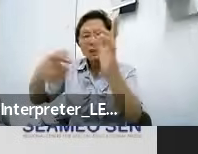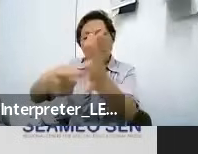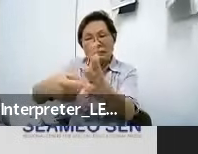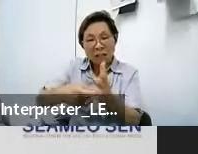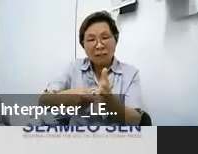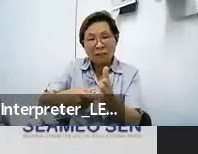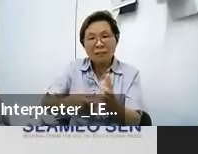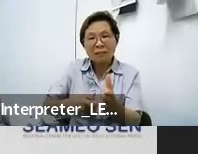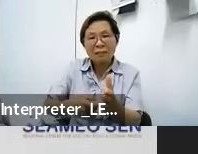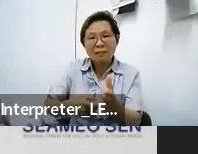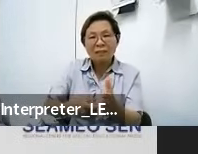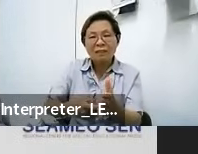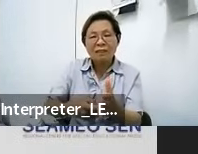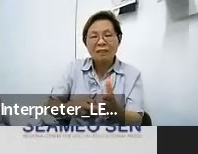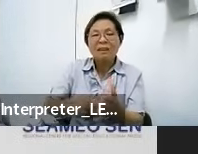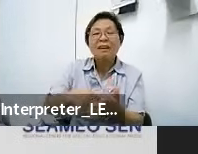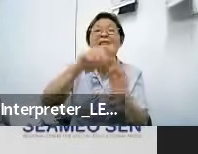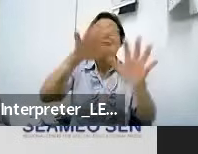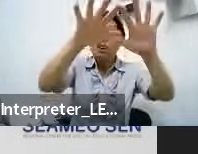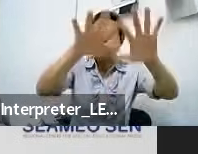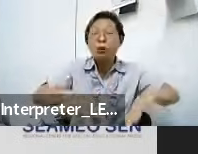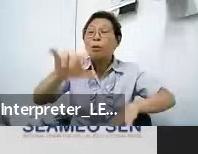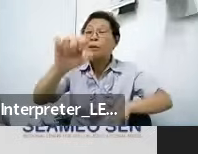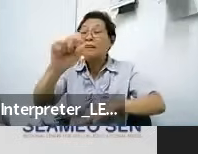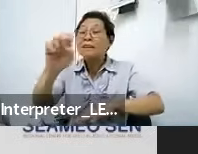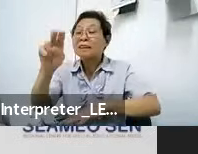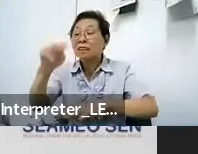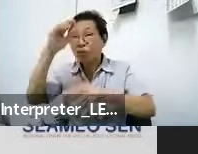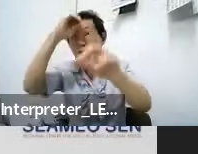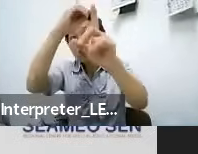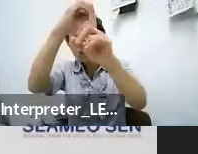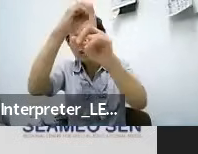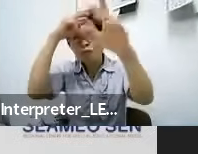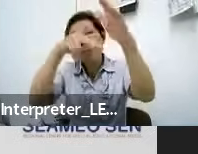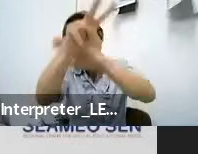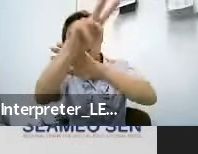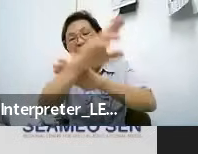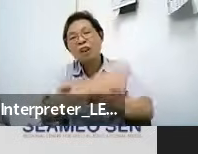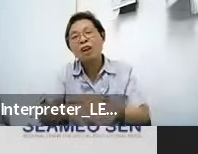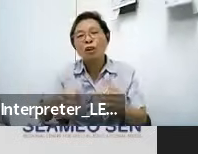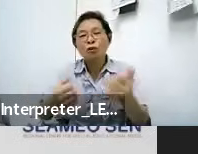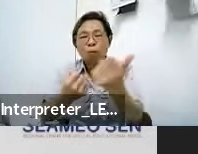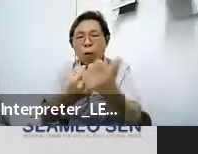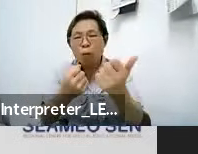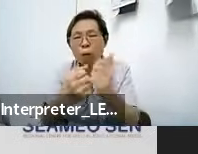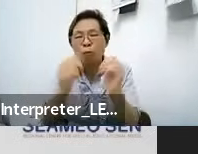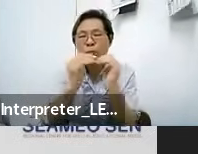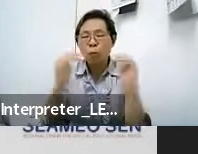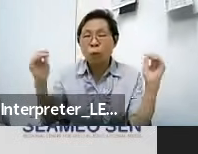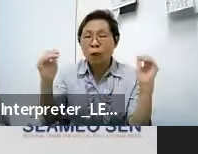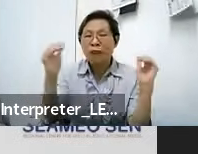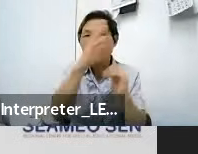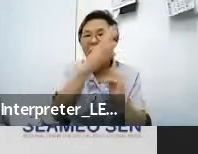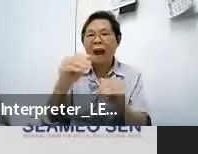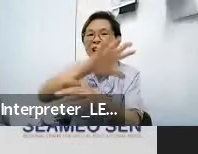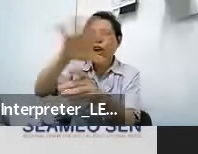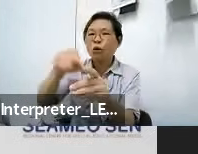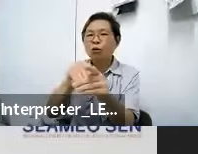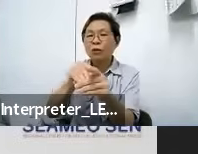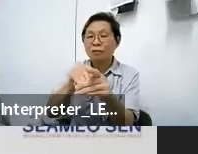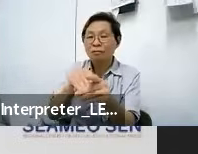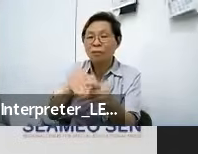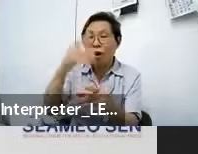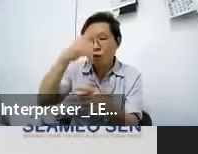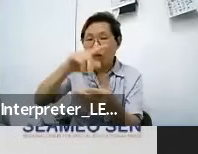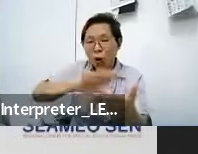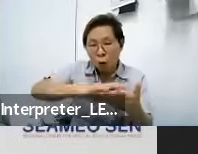it is ingrained in SEIA's mission and vision to advocate equity and inclusivity for